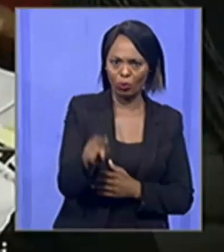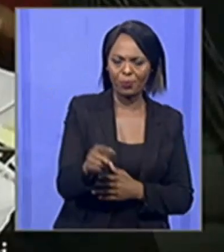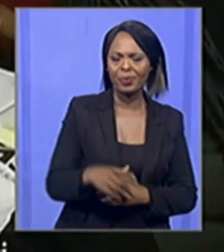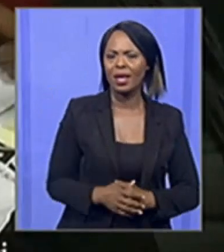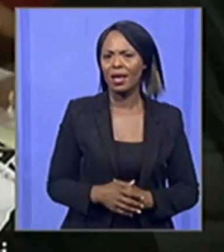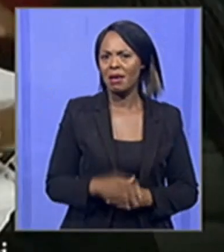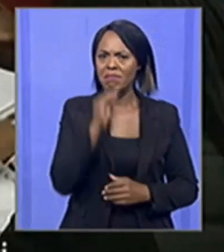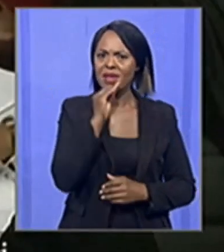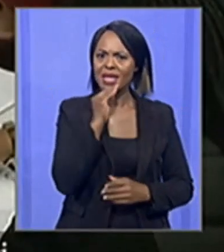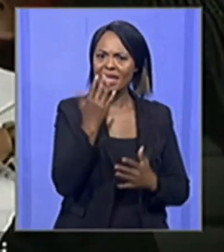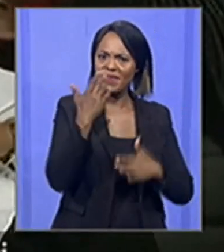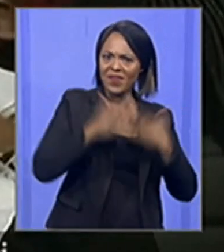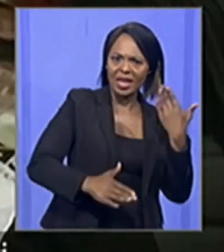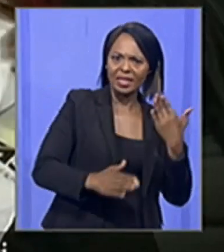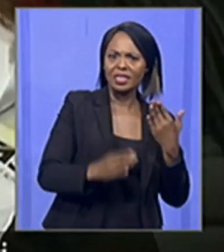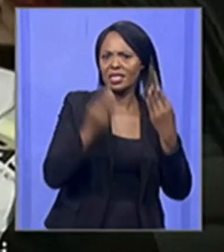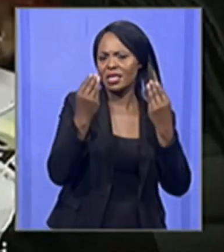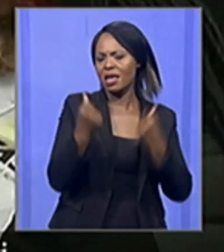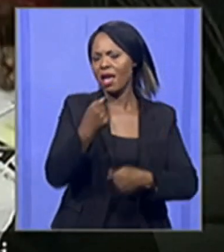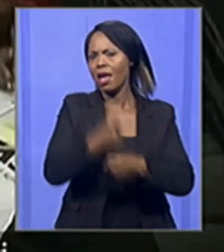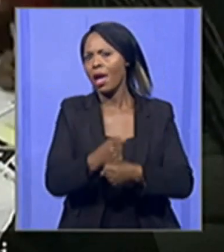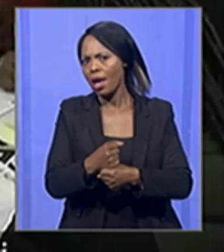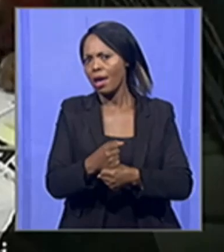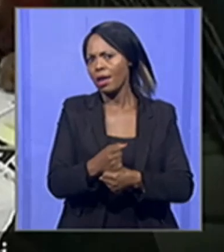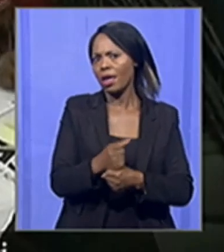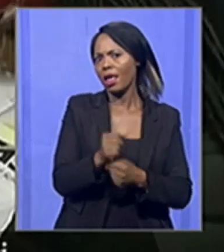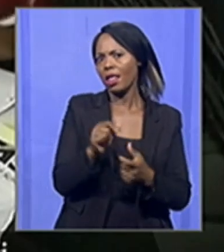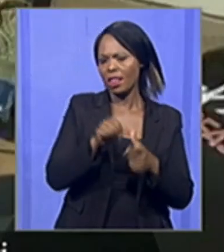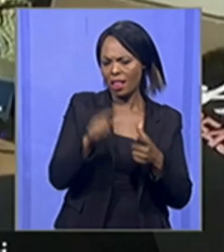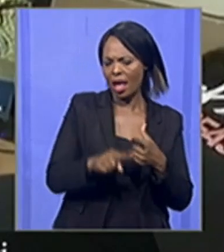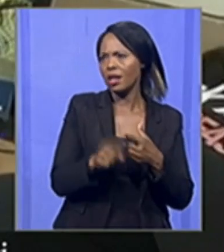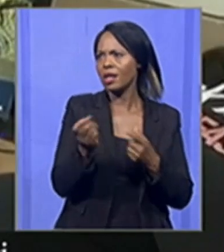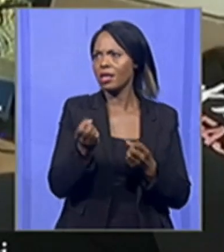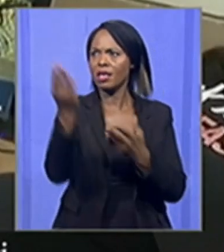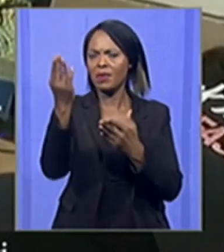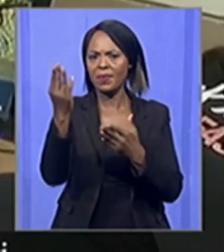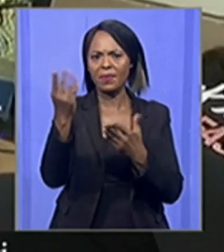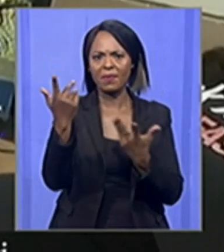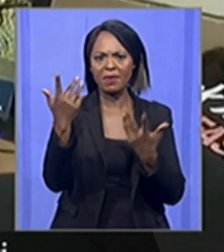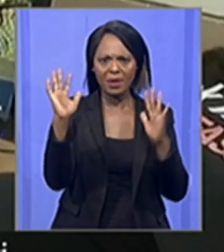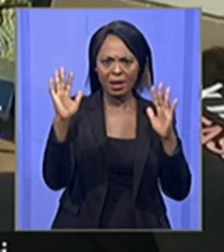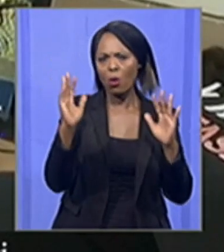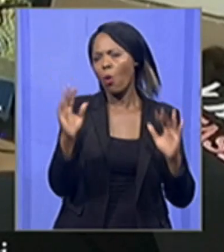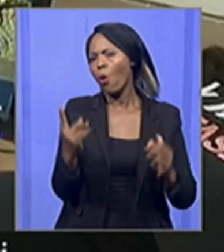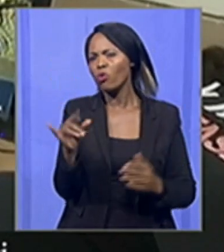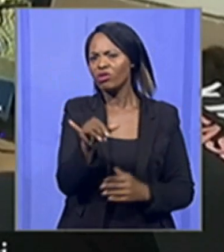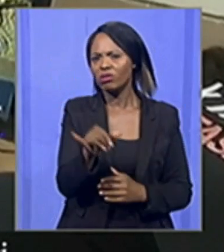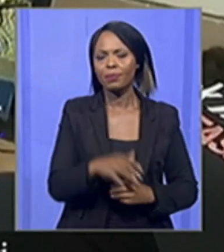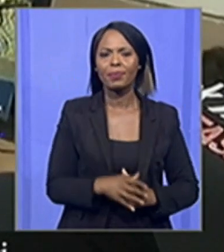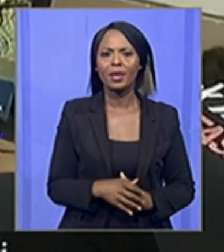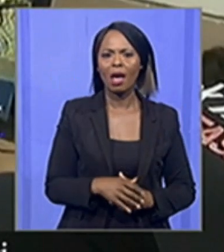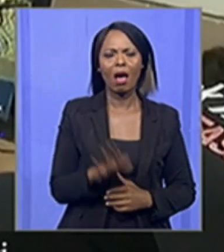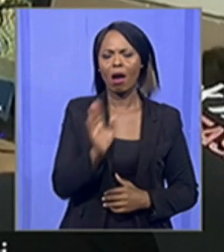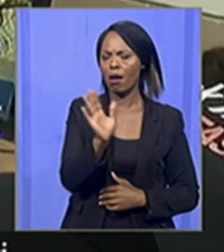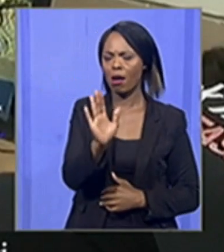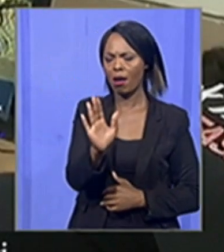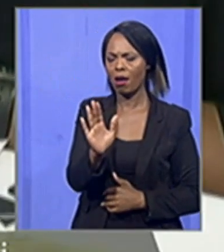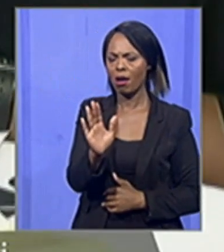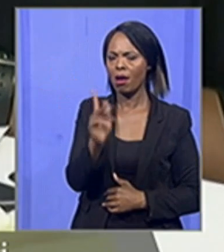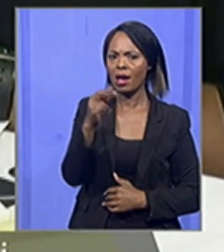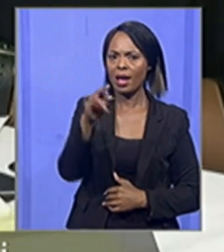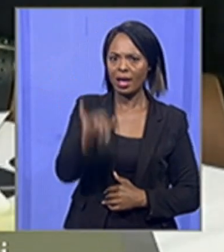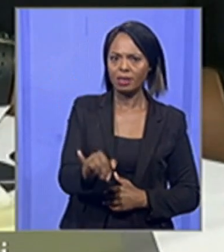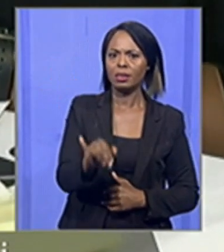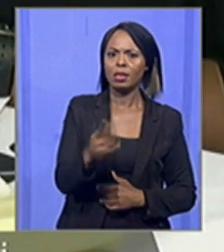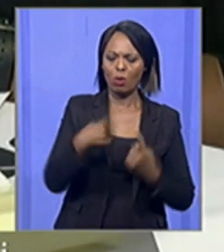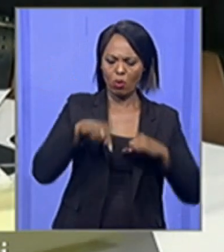ngwaga wa ditšhelete o fele go tle kgwedi ya mathomo pele le ba fa go ba lešoma ka sebopego sefe? Aowa kgadi re tlogile re ikemišetša ka kudu